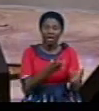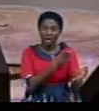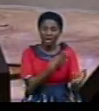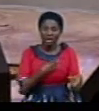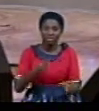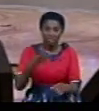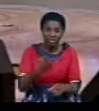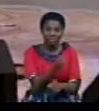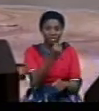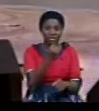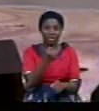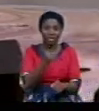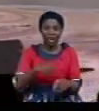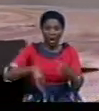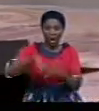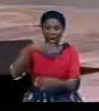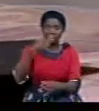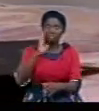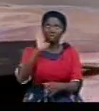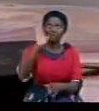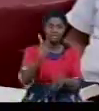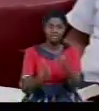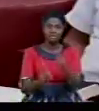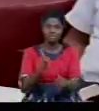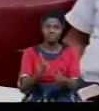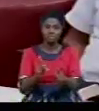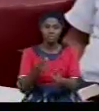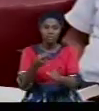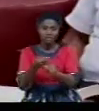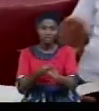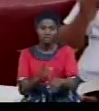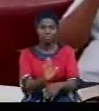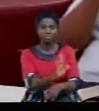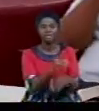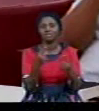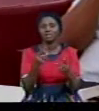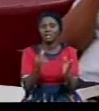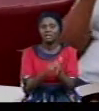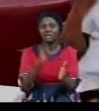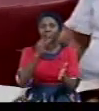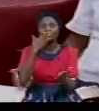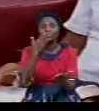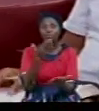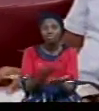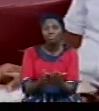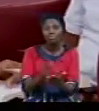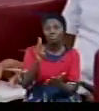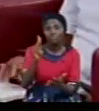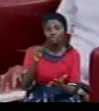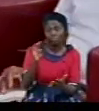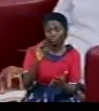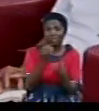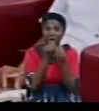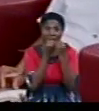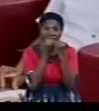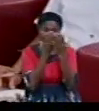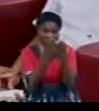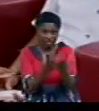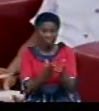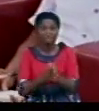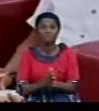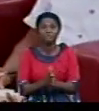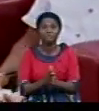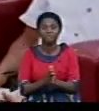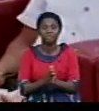from their sins that the good news and good news makes people happy